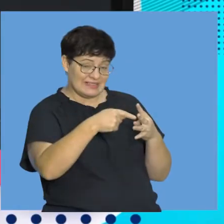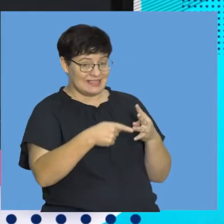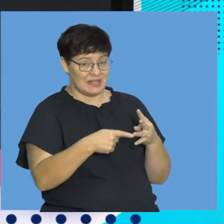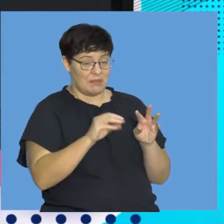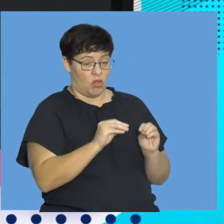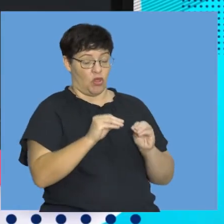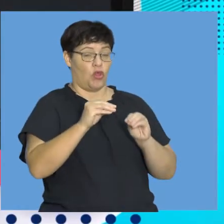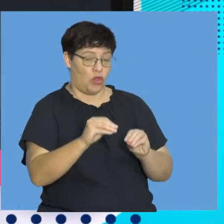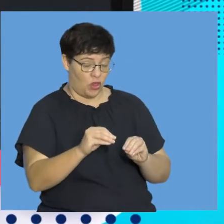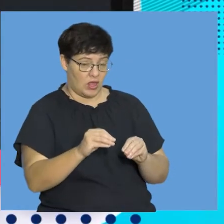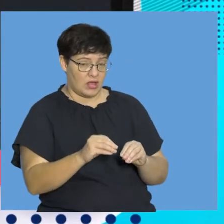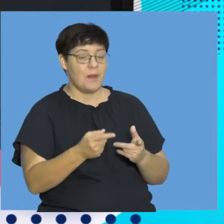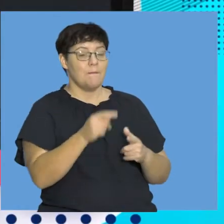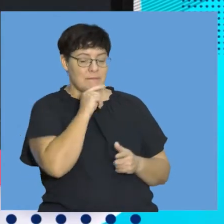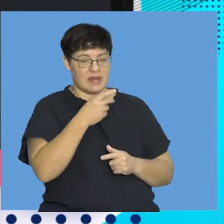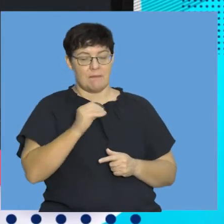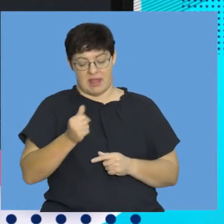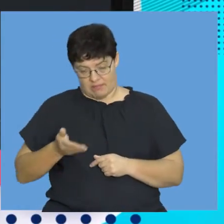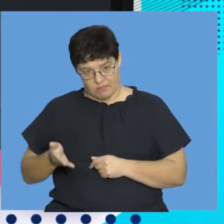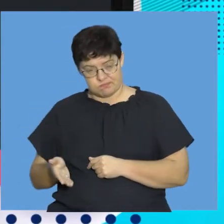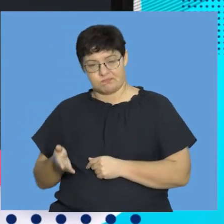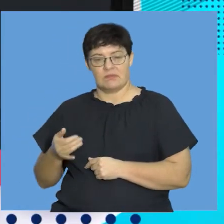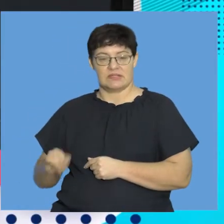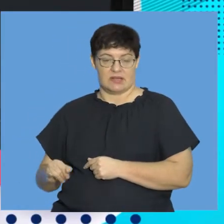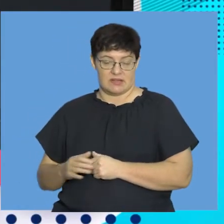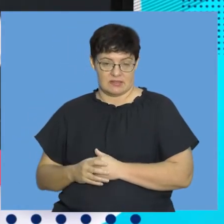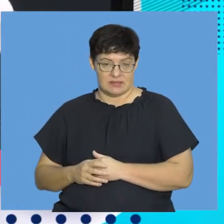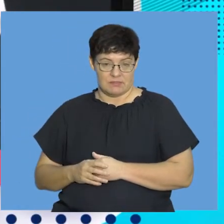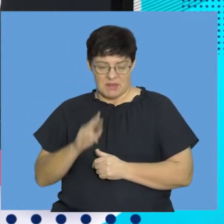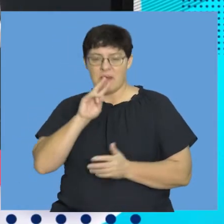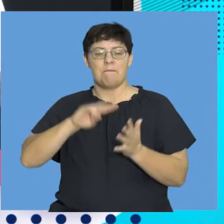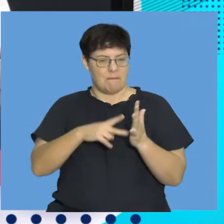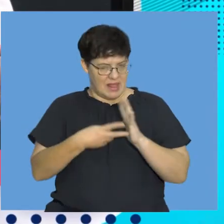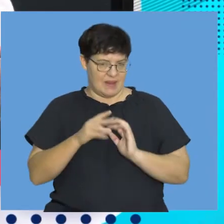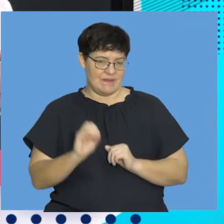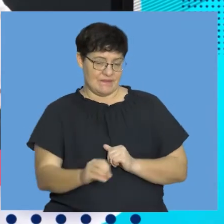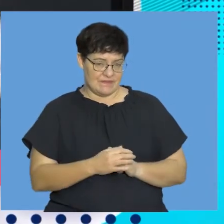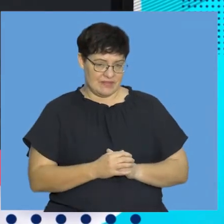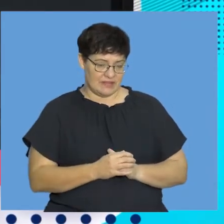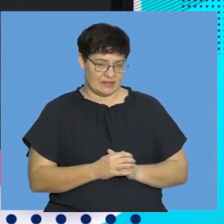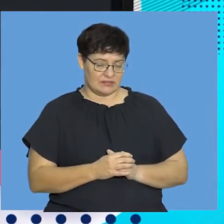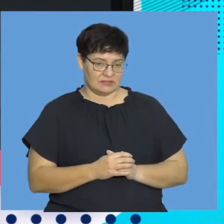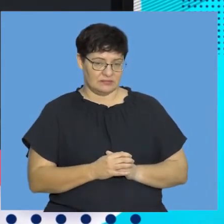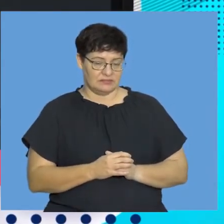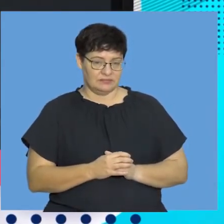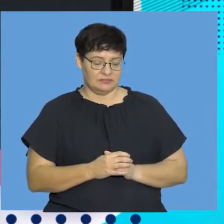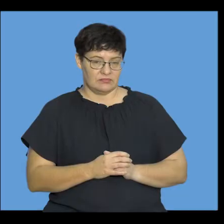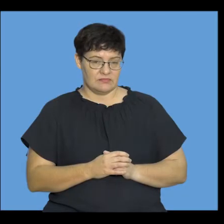pay you on these terms here. So in that way, she's planning, right?